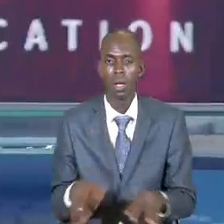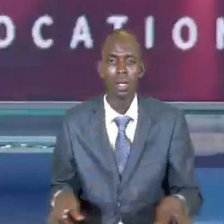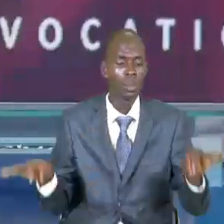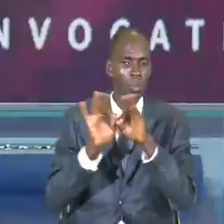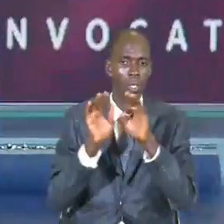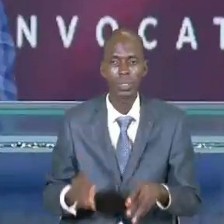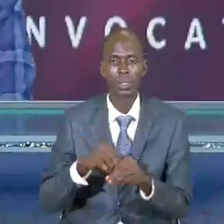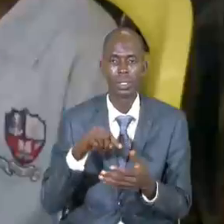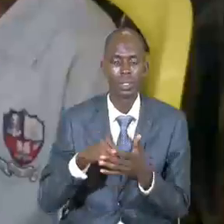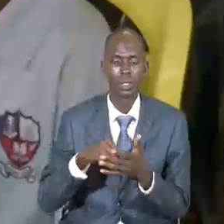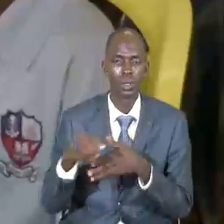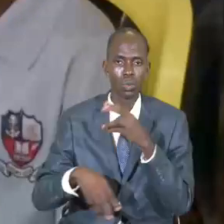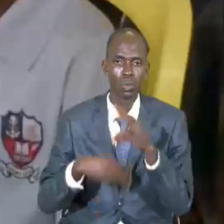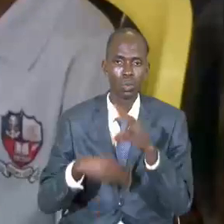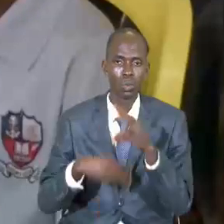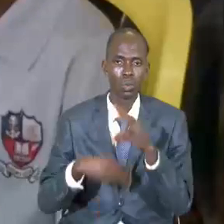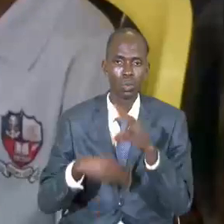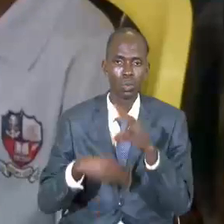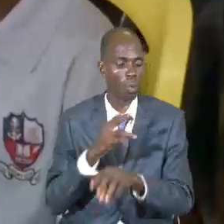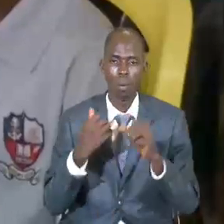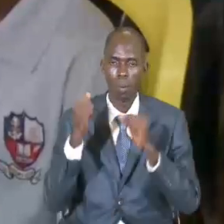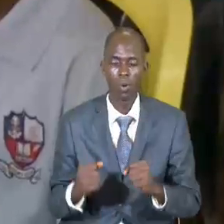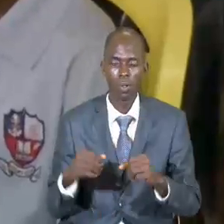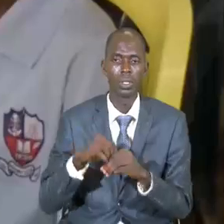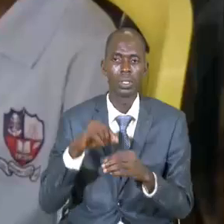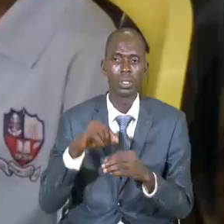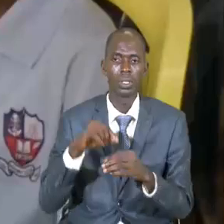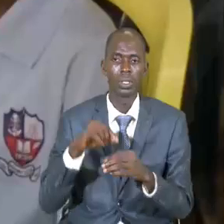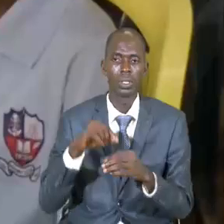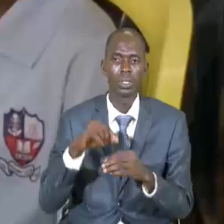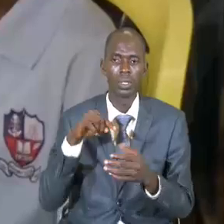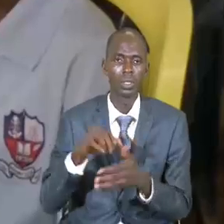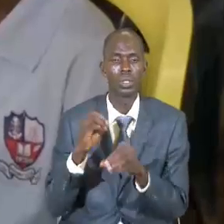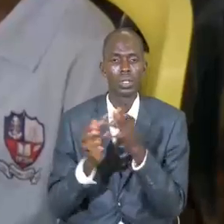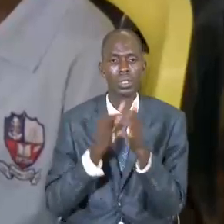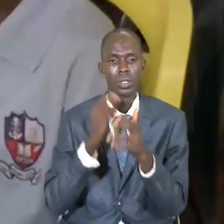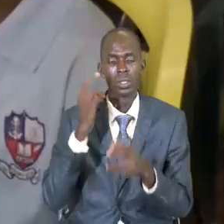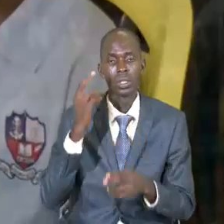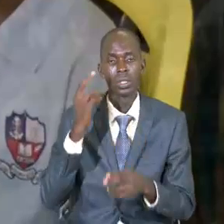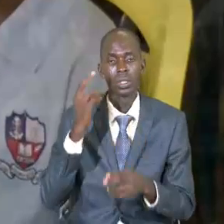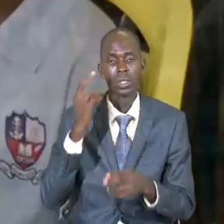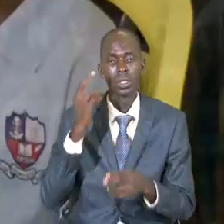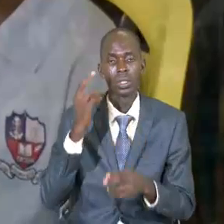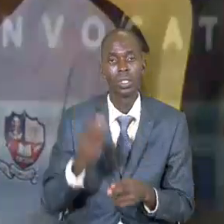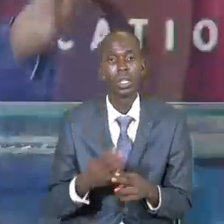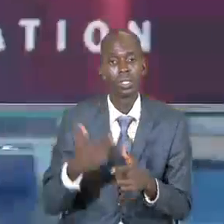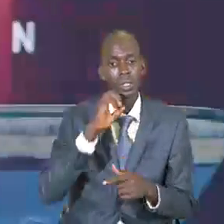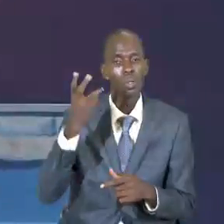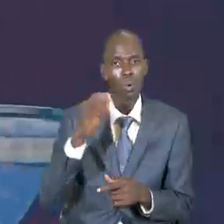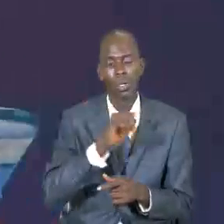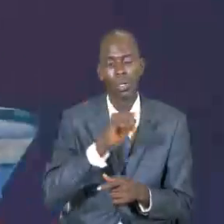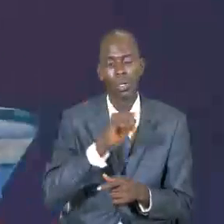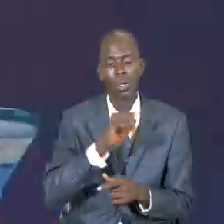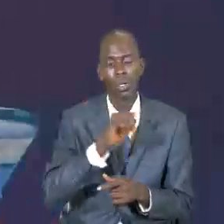world, in Jesus' name. And then he was a chained victim. His character changed